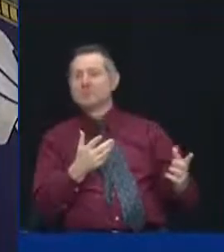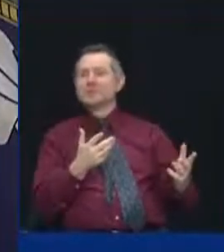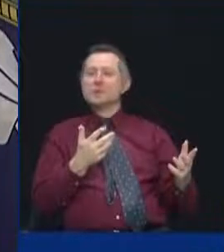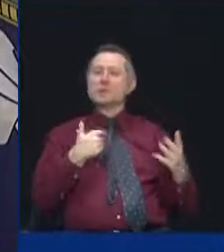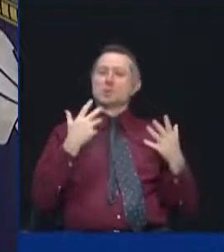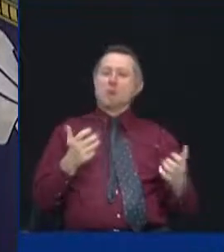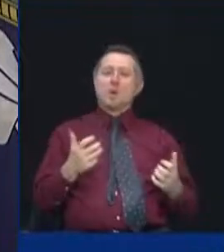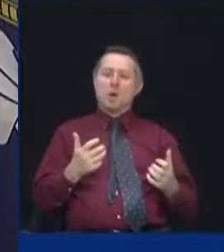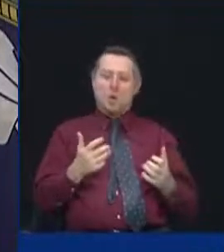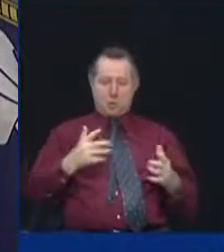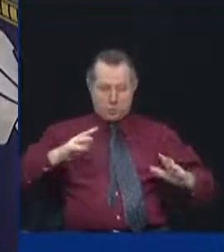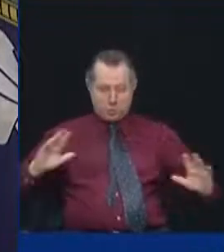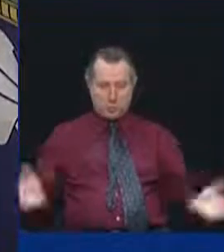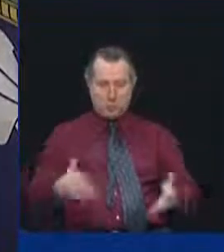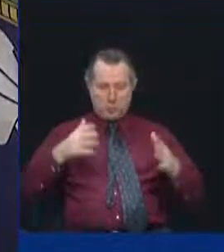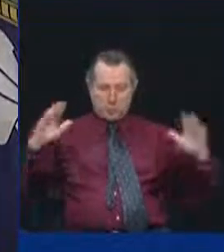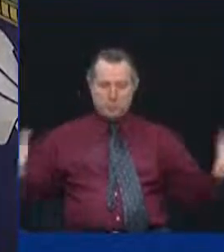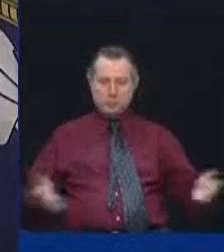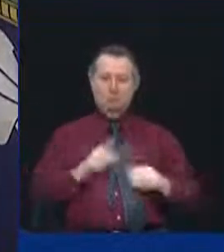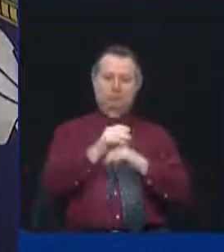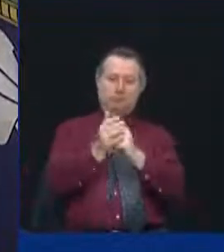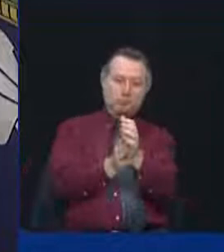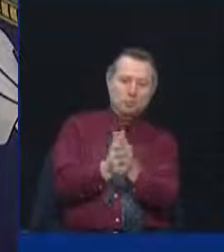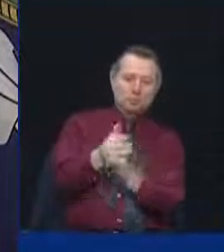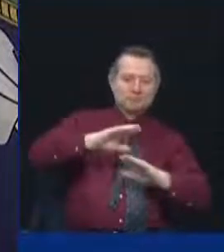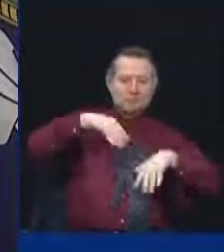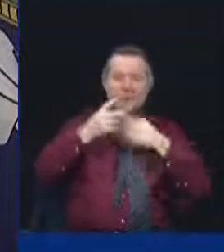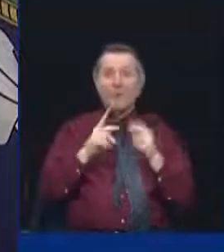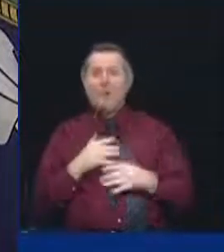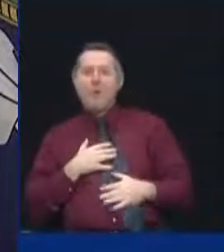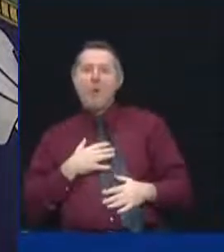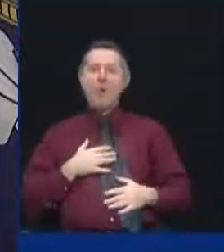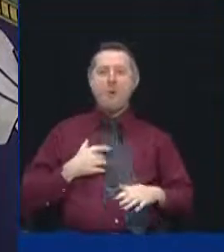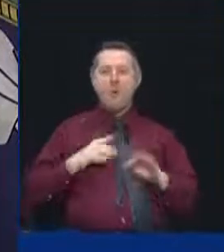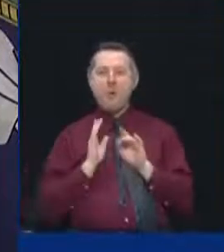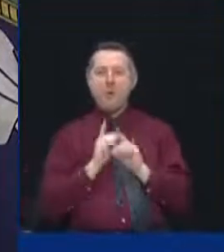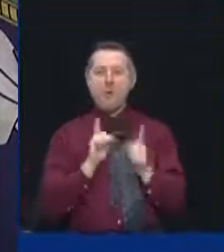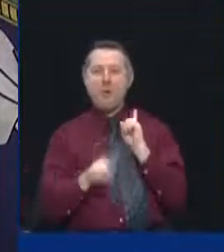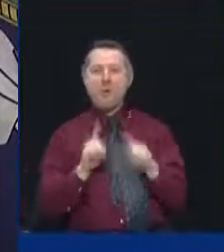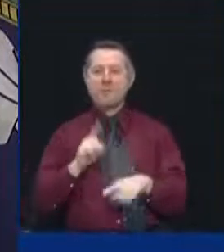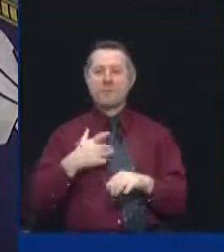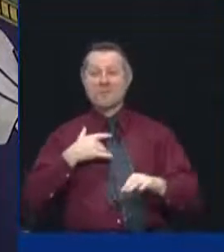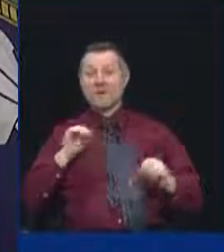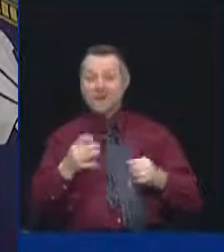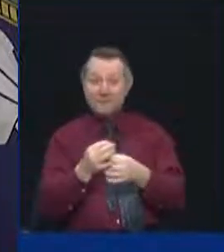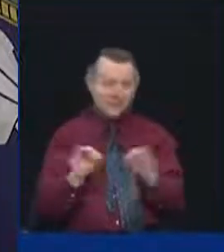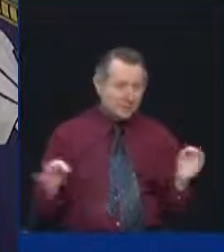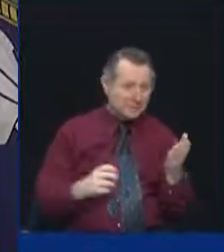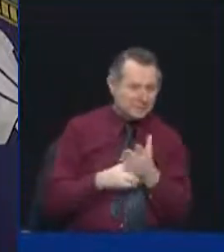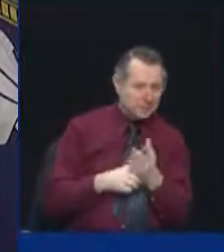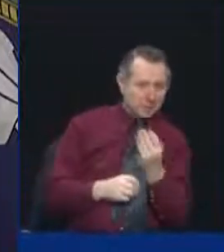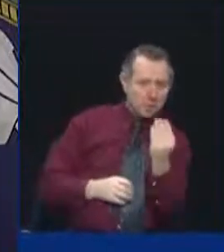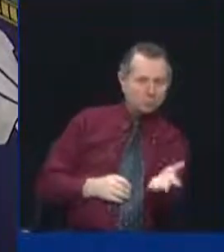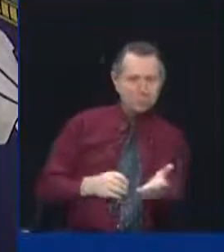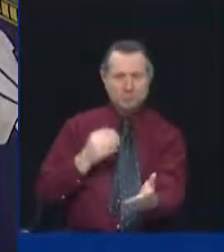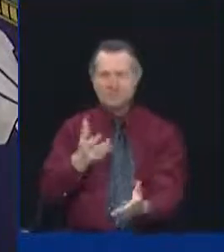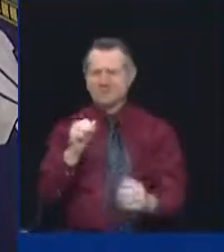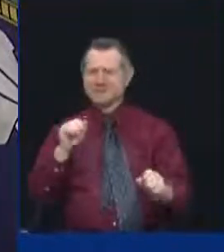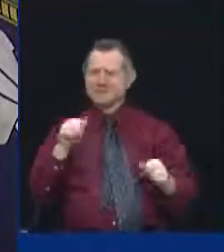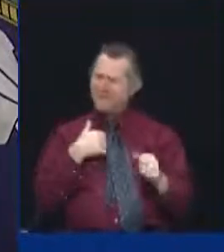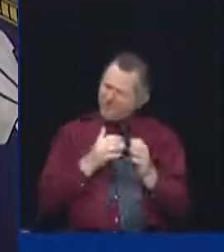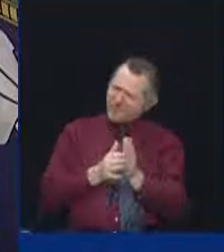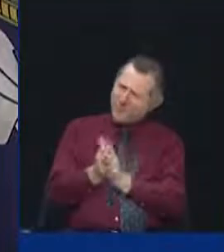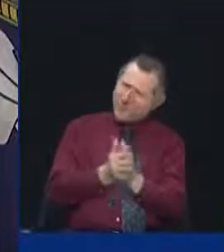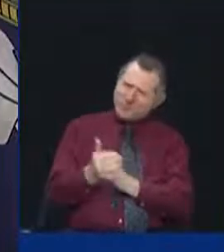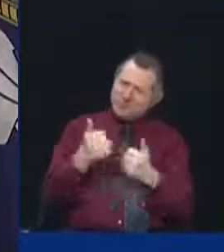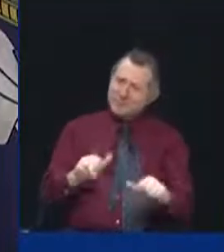to get vaccines. Free ticket? Yes, we're trying to incentivize vaccines. Just to back